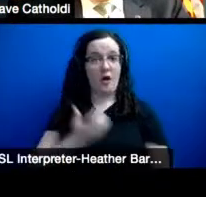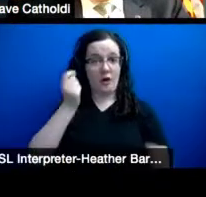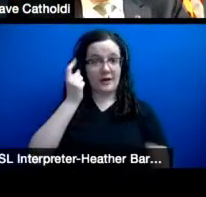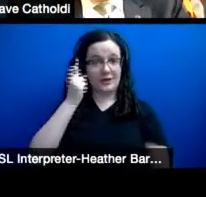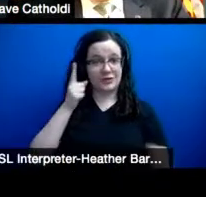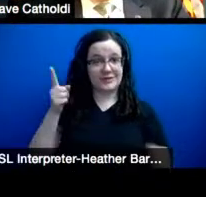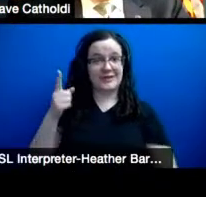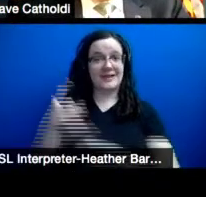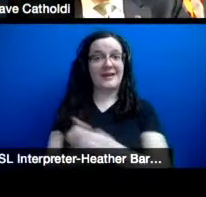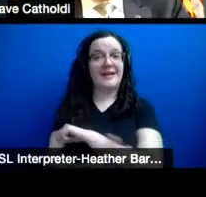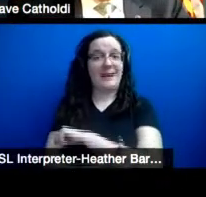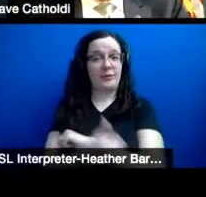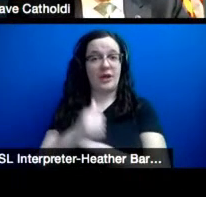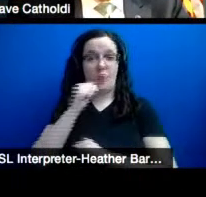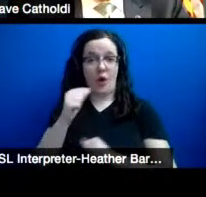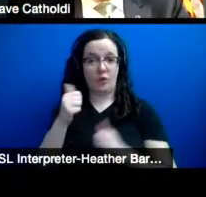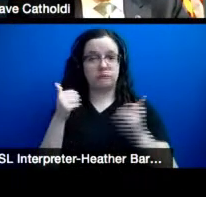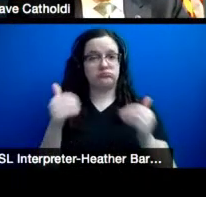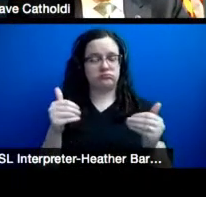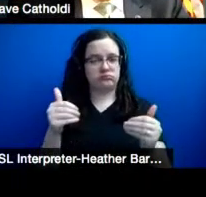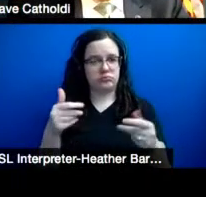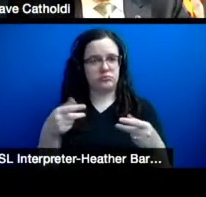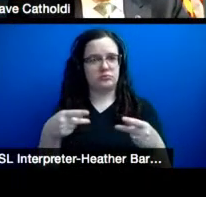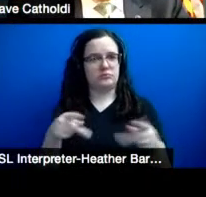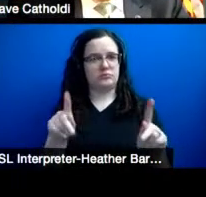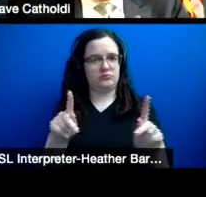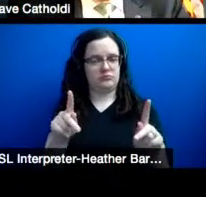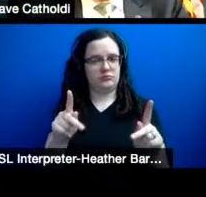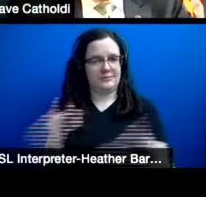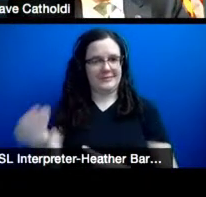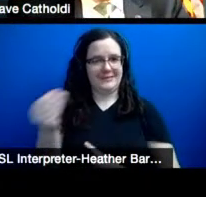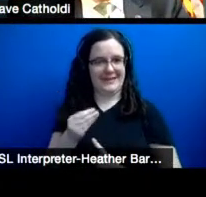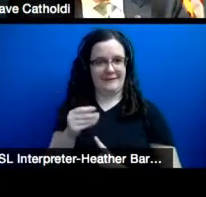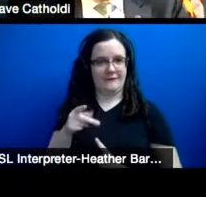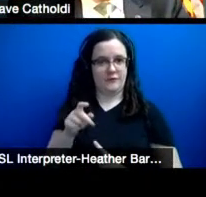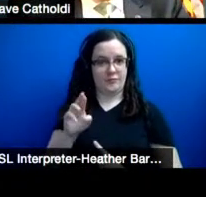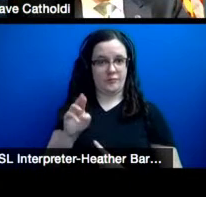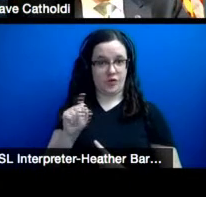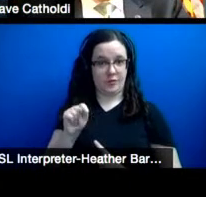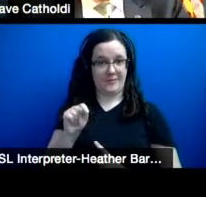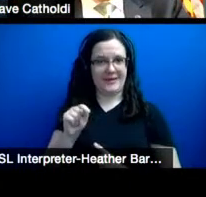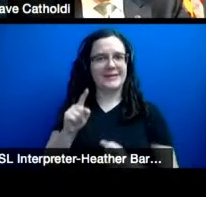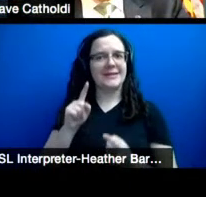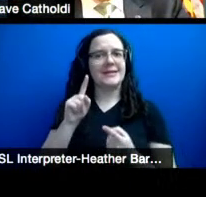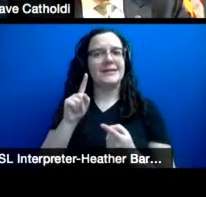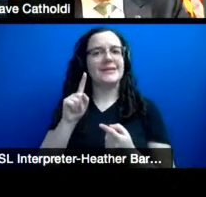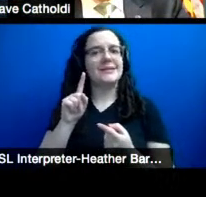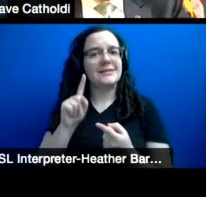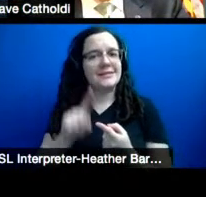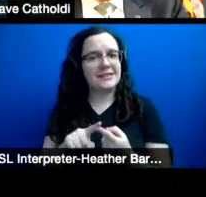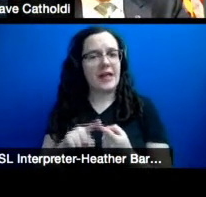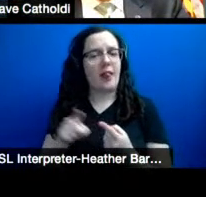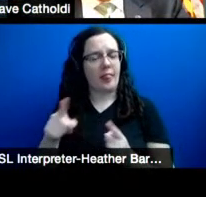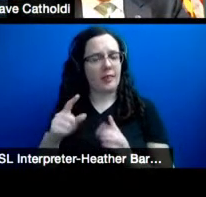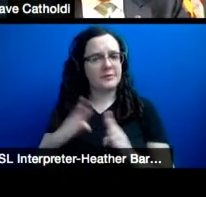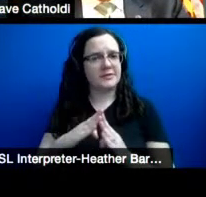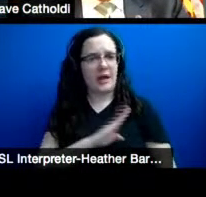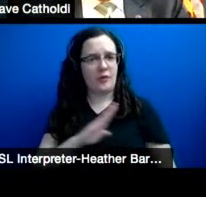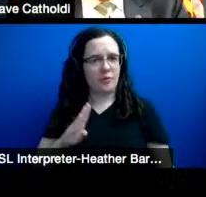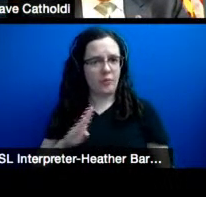issue the permit until, again, we, got some hesitation from the town board and